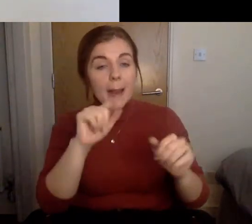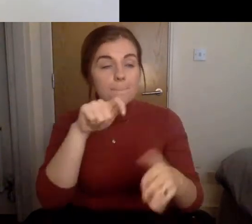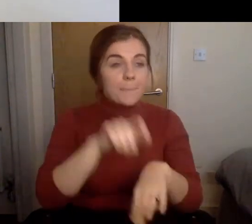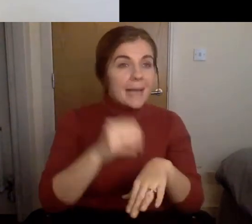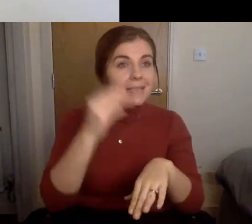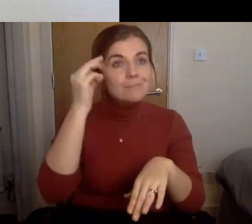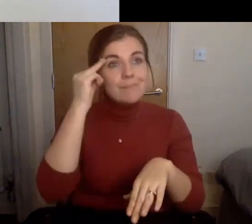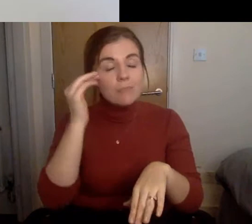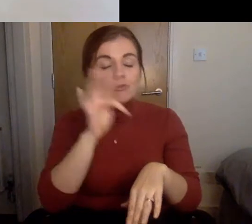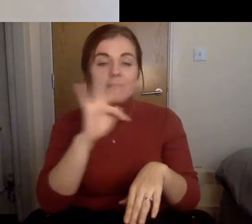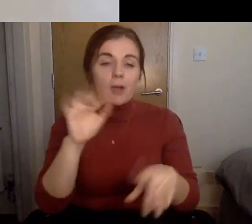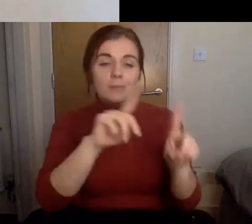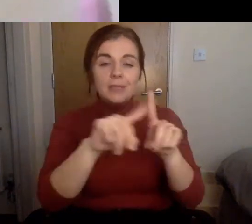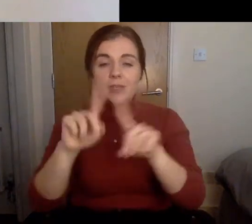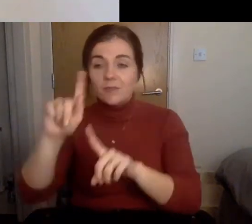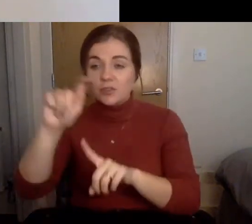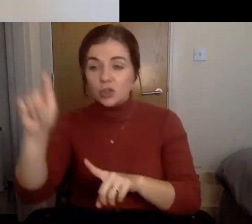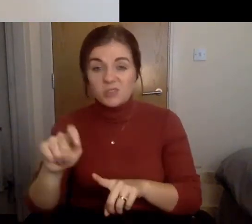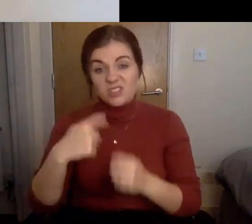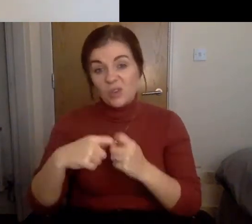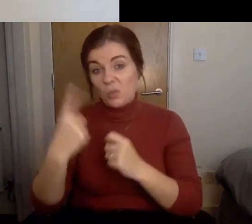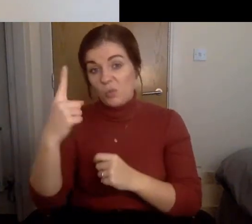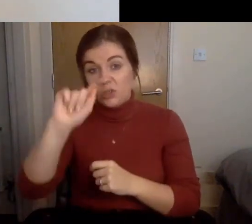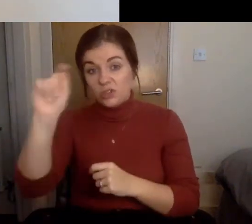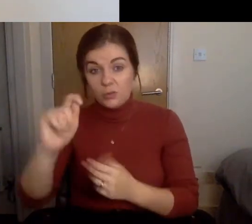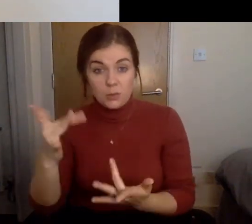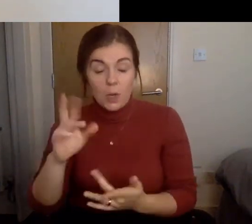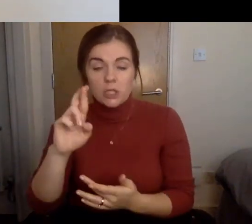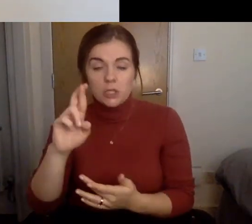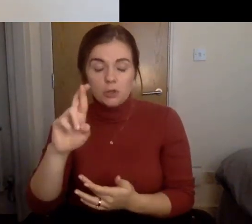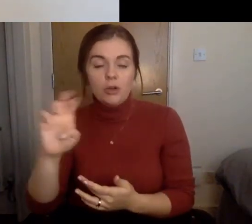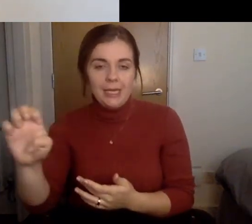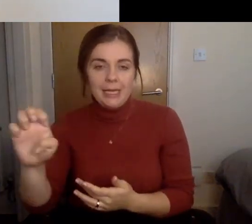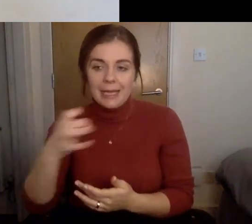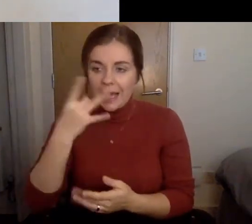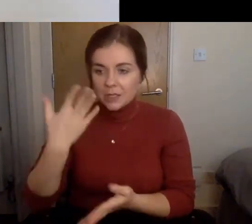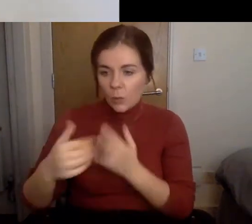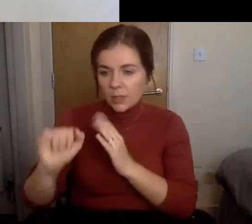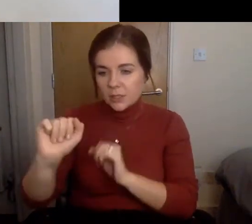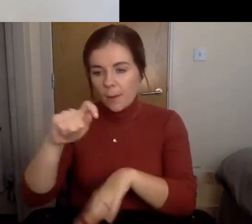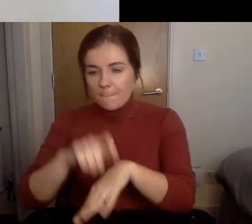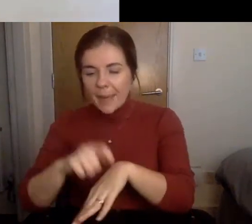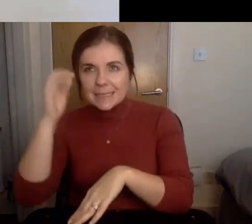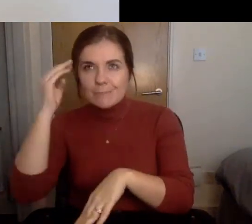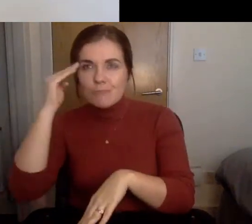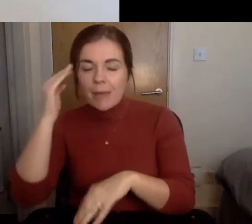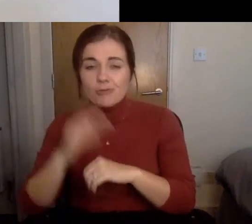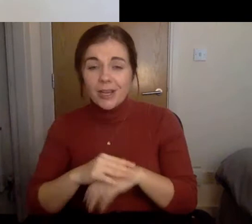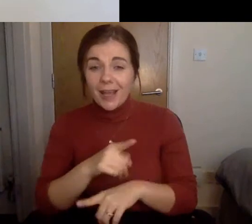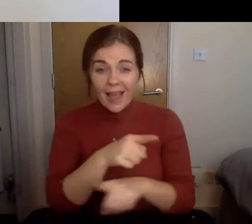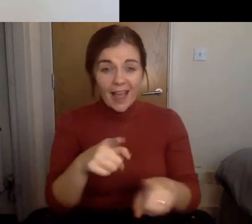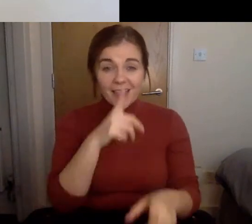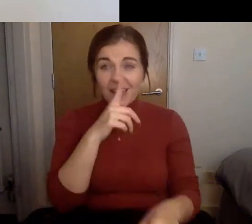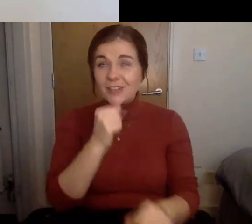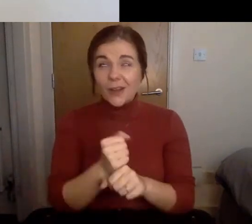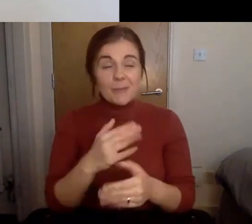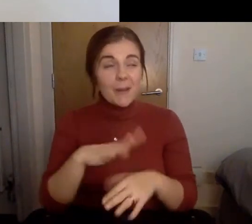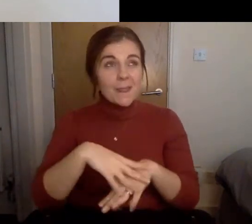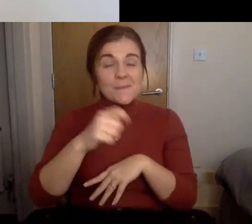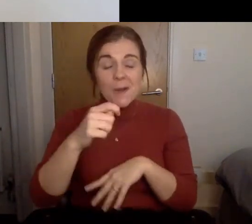them was religious education. What's your best memory? And they talked about the most random, the